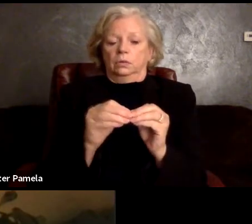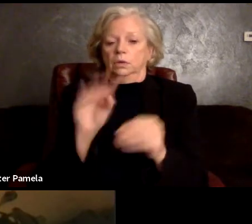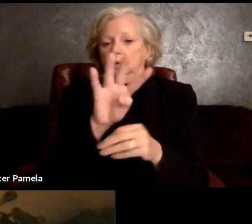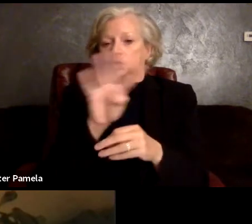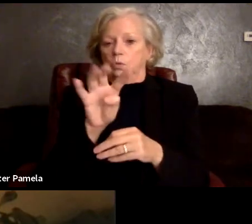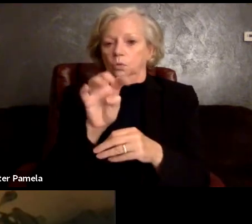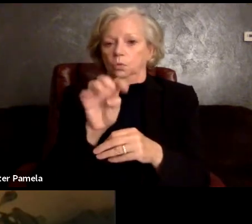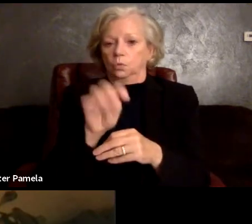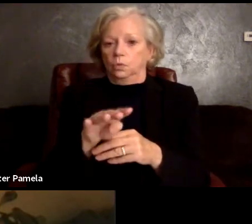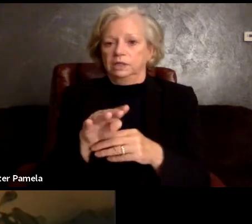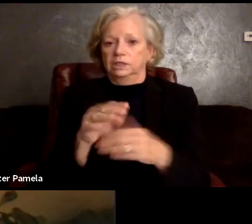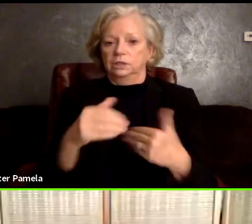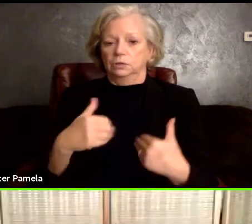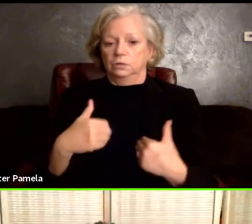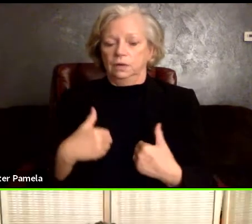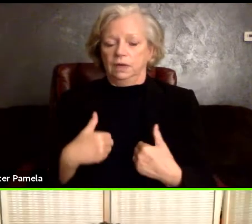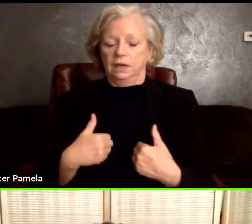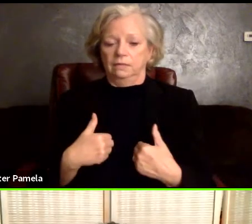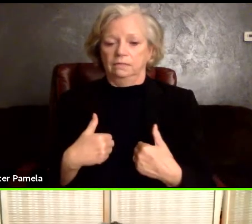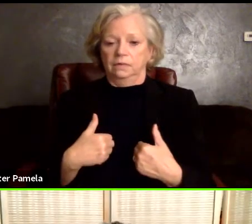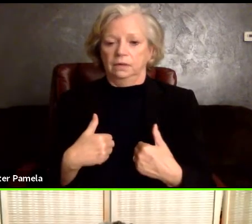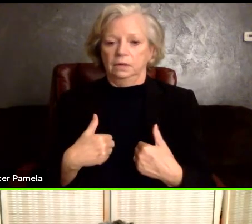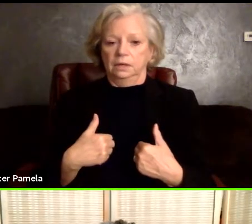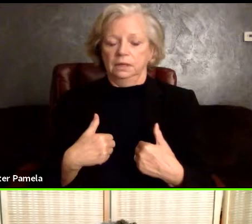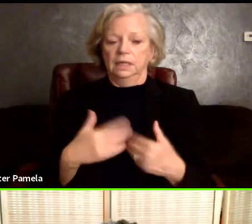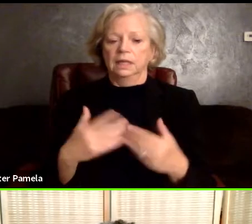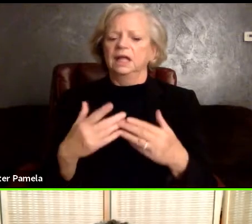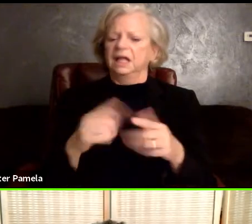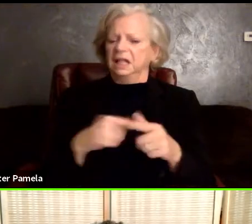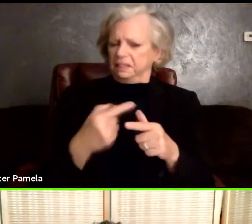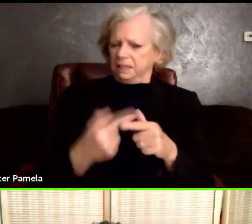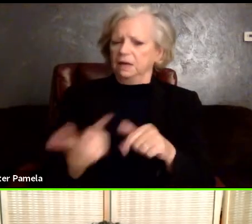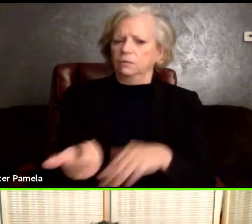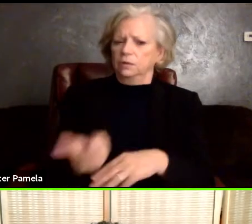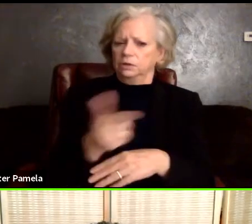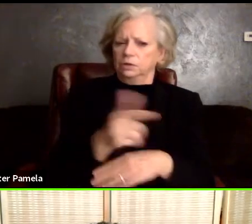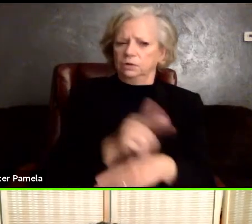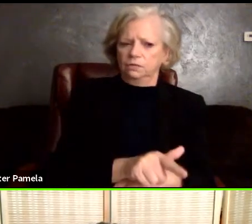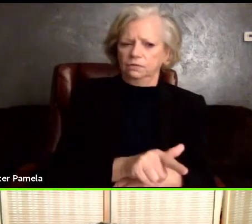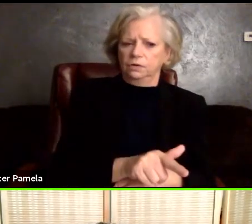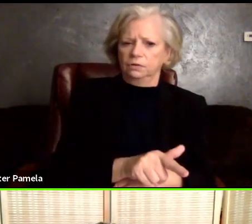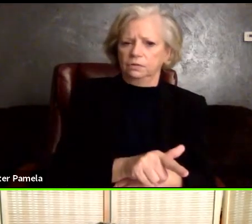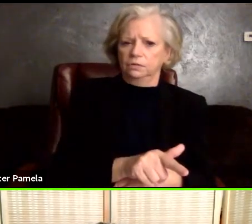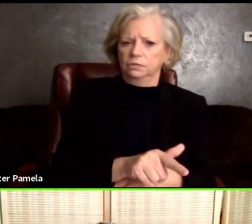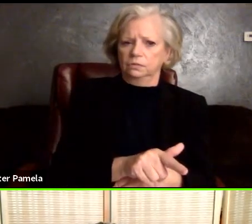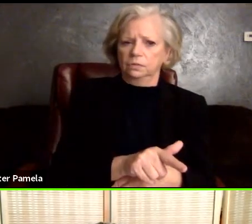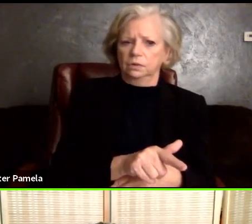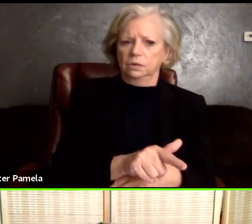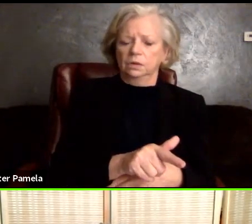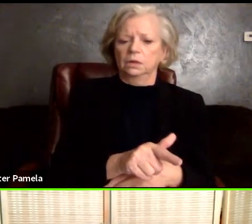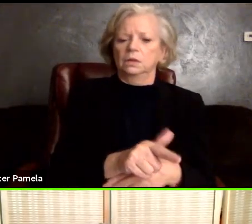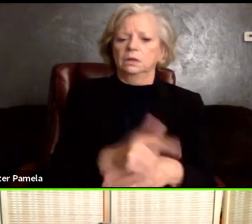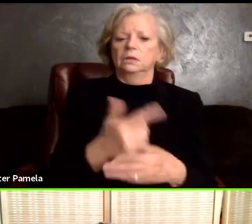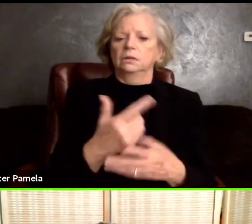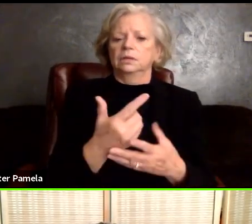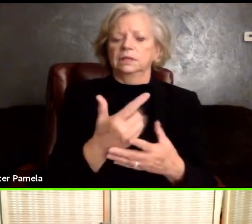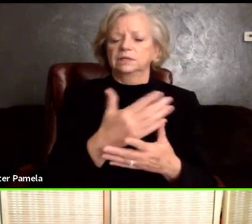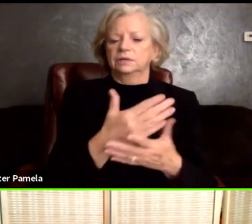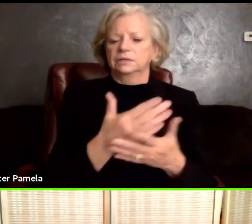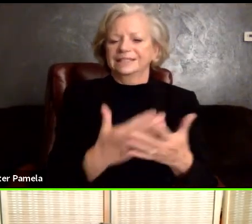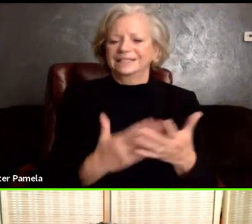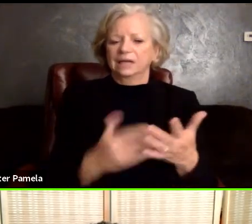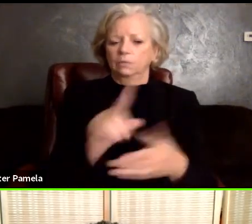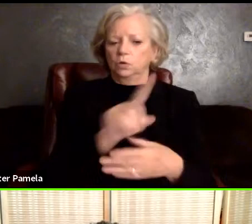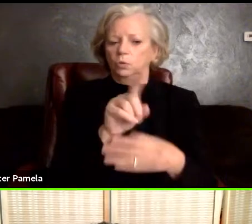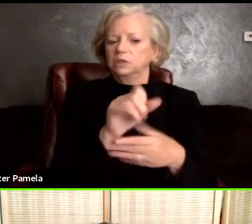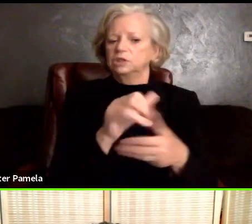all have. And Nestor, I want to turn it back over to you because there are also questions that were sent to us that we might want to